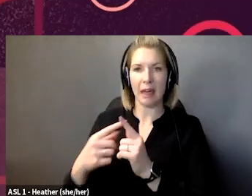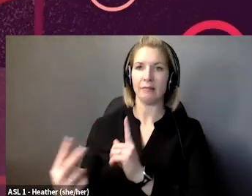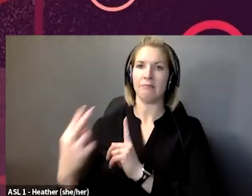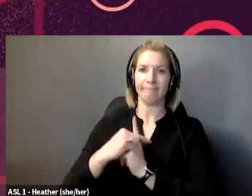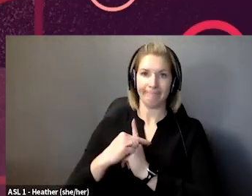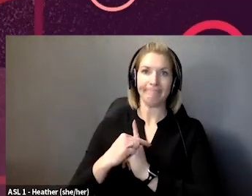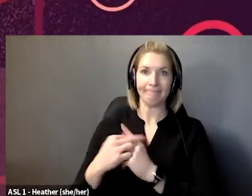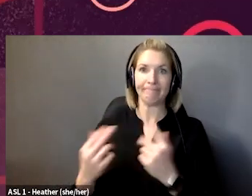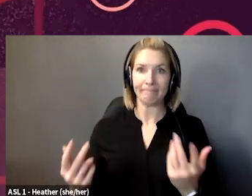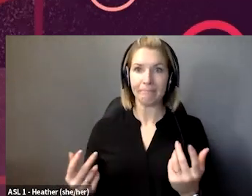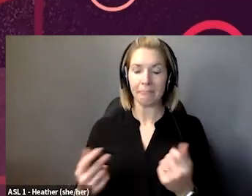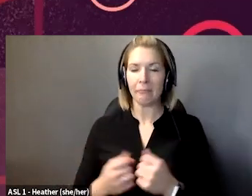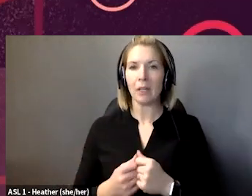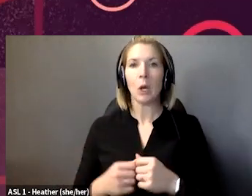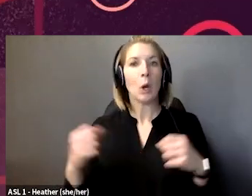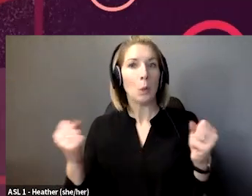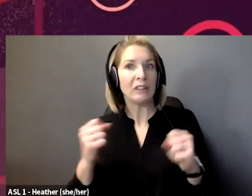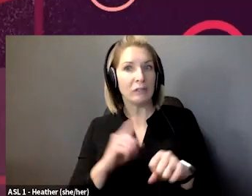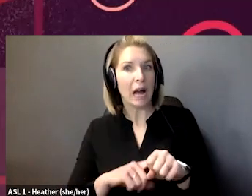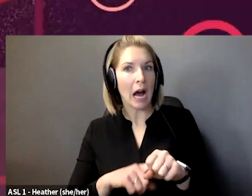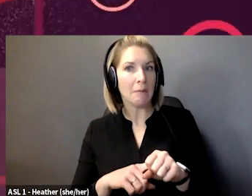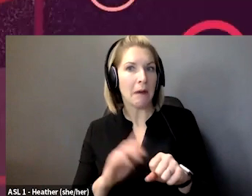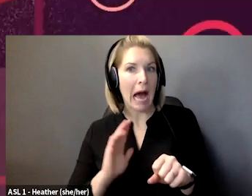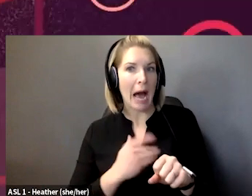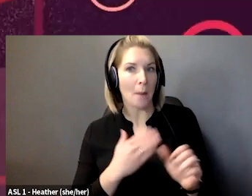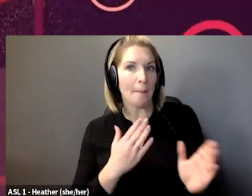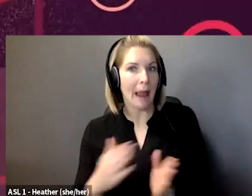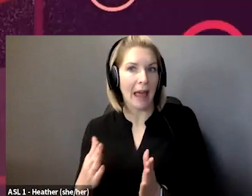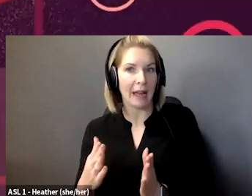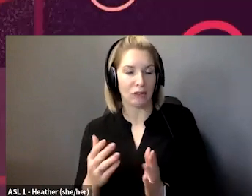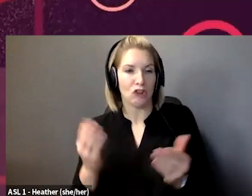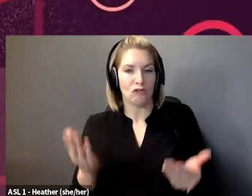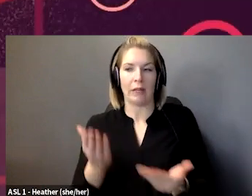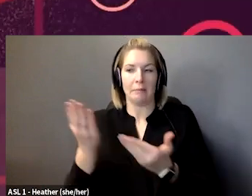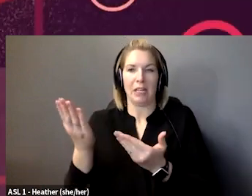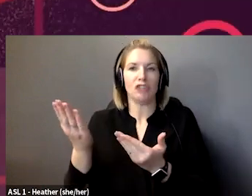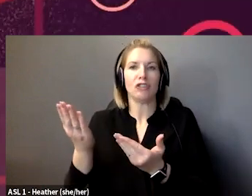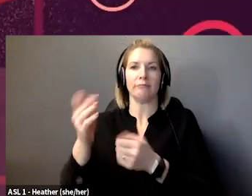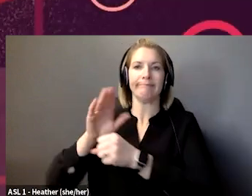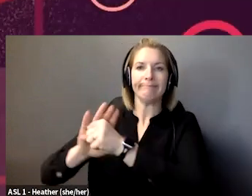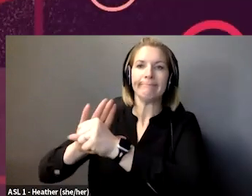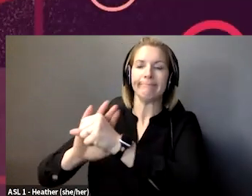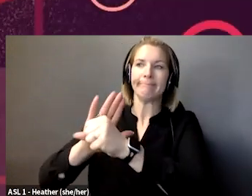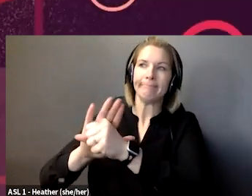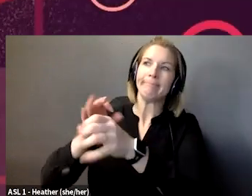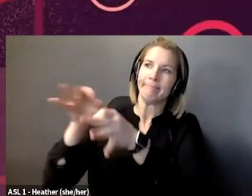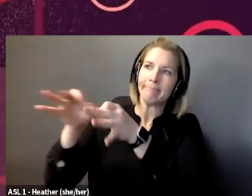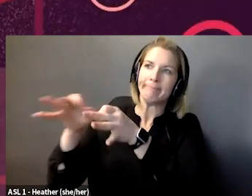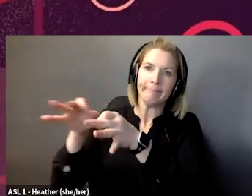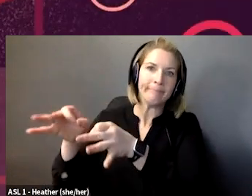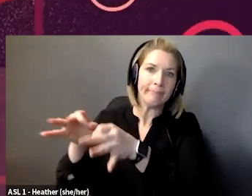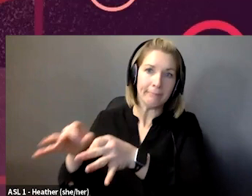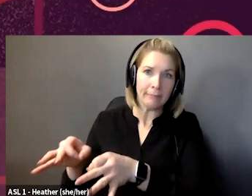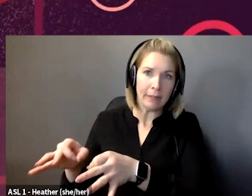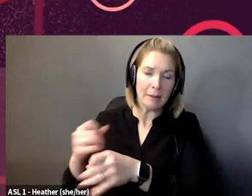to employers and discussing those opportunities and the challenges of implementing those recommendations within workplaces. So we really